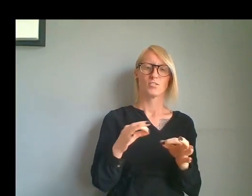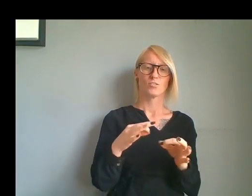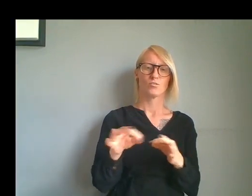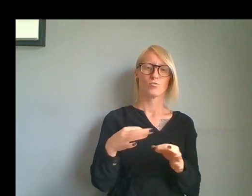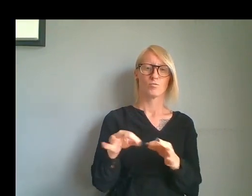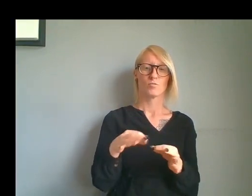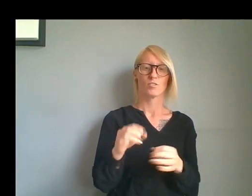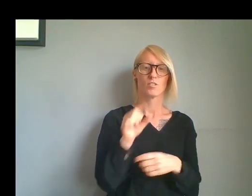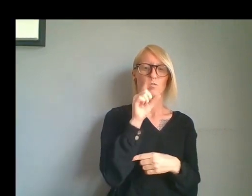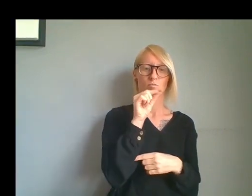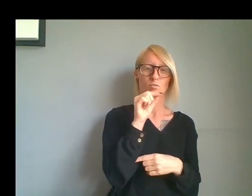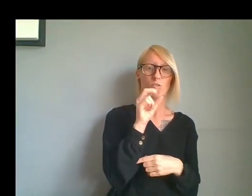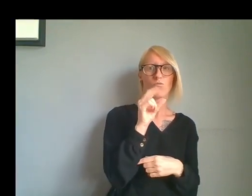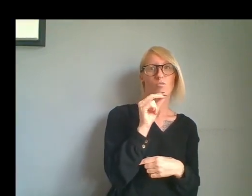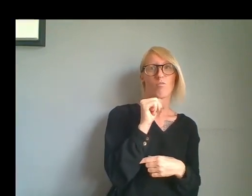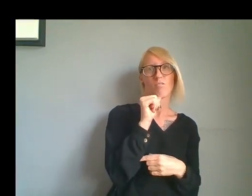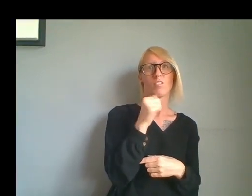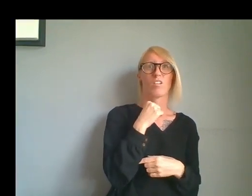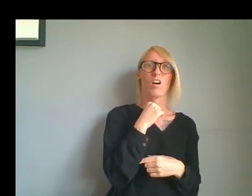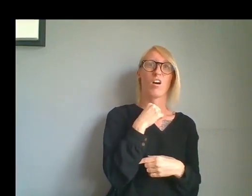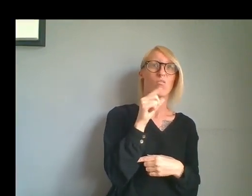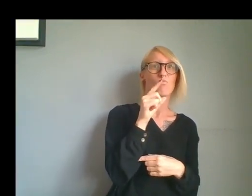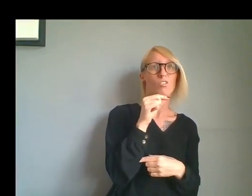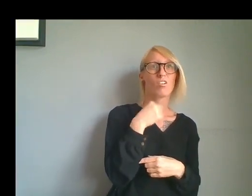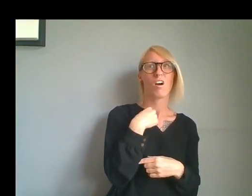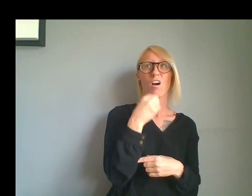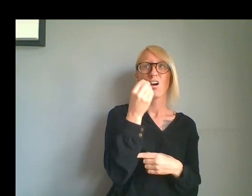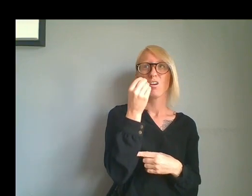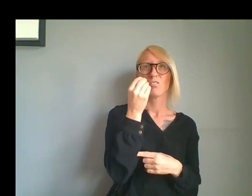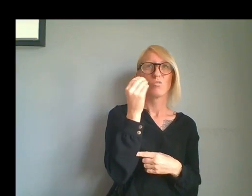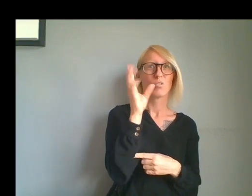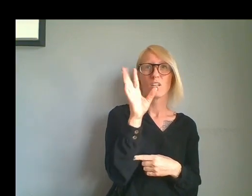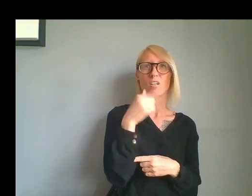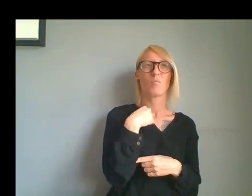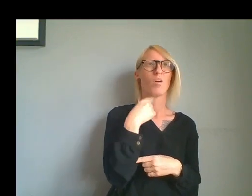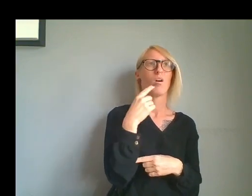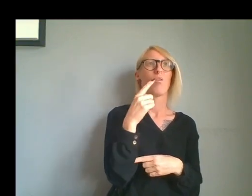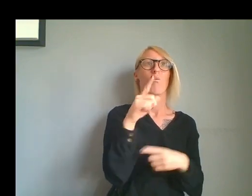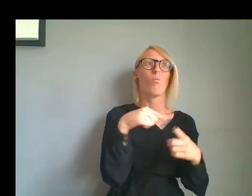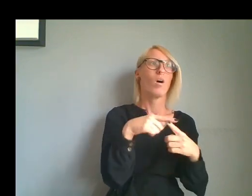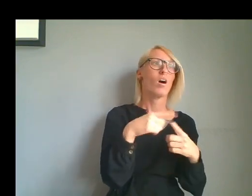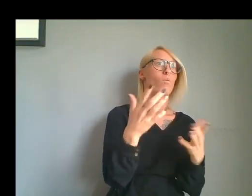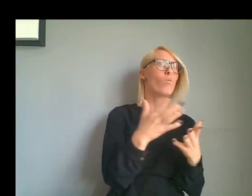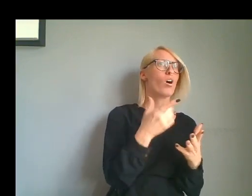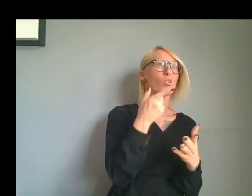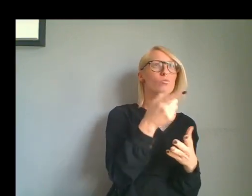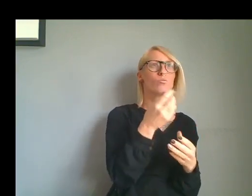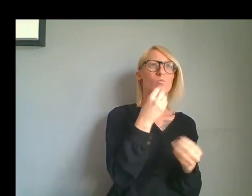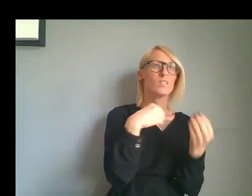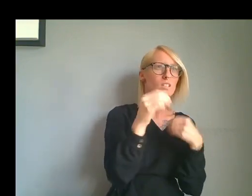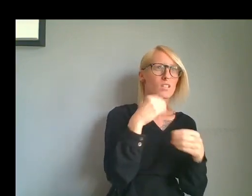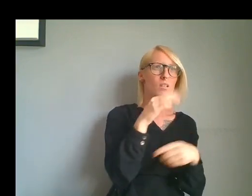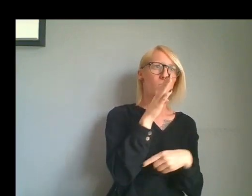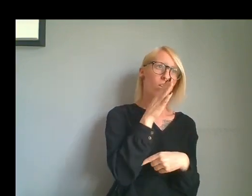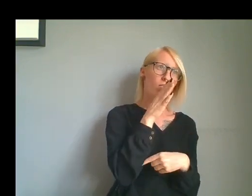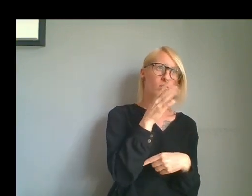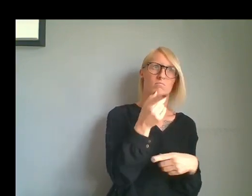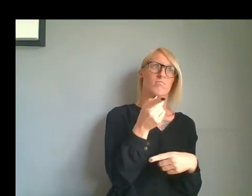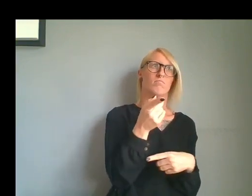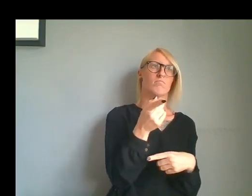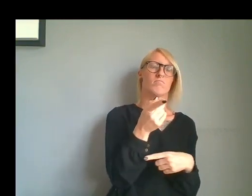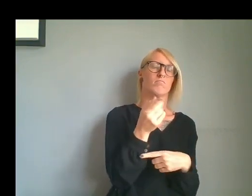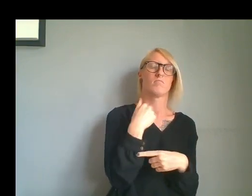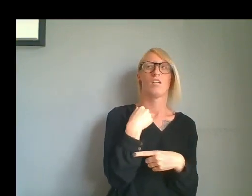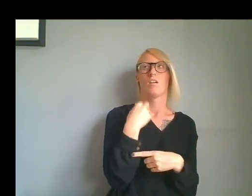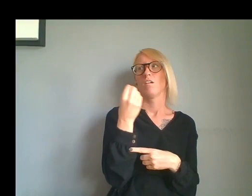No, I'm not on Twitter, and I don't want to know when and what you eat at breakfast, right? You think about some of the things that are on Twitter, and you think, I can't believe people